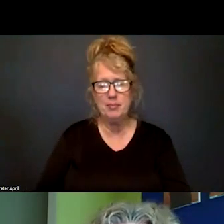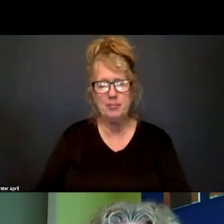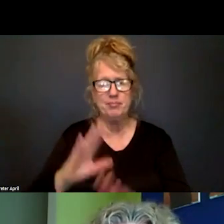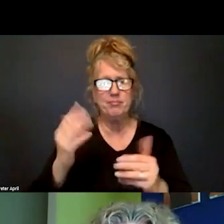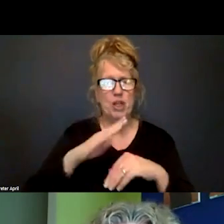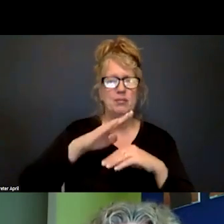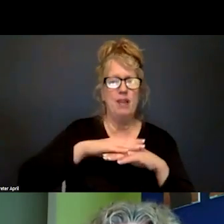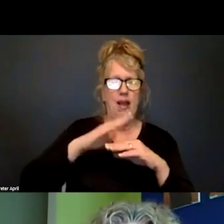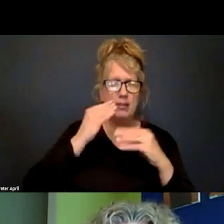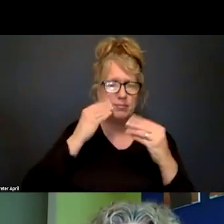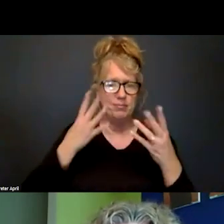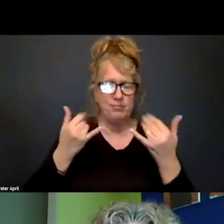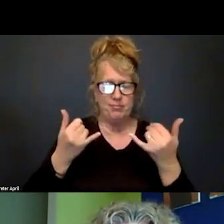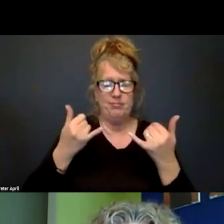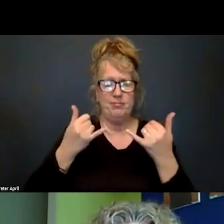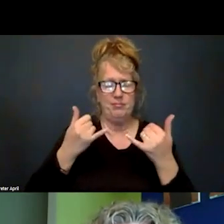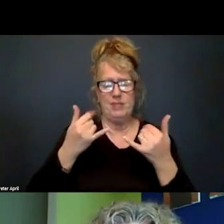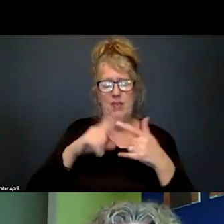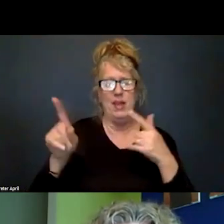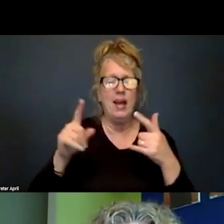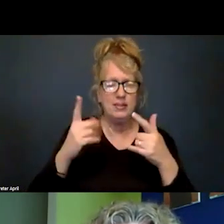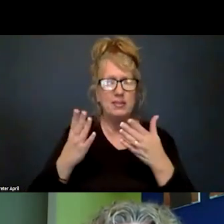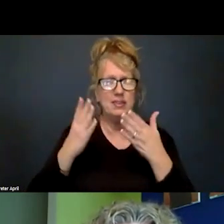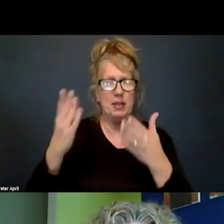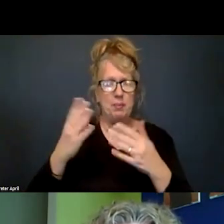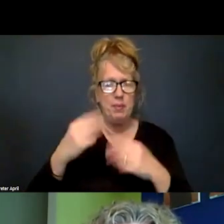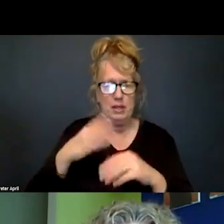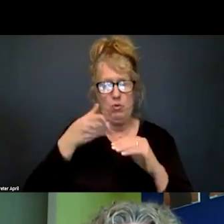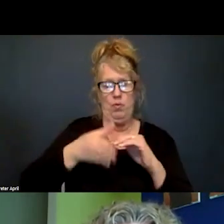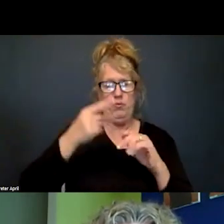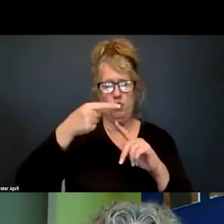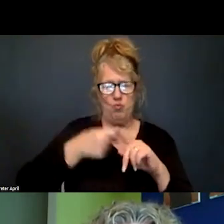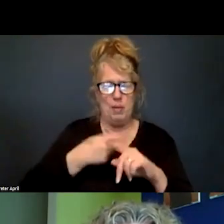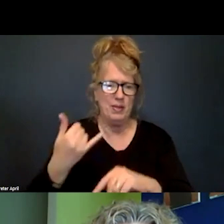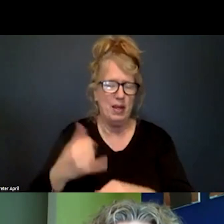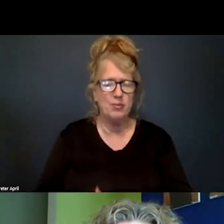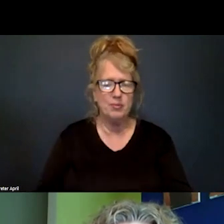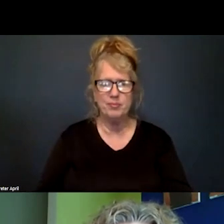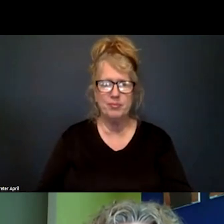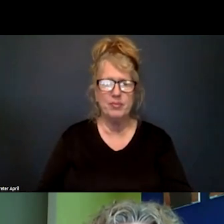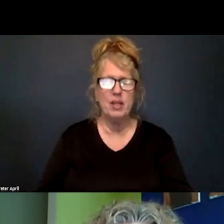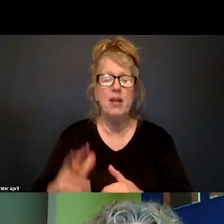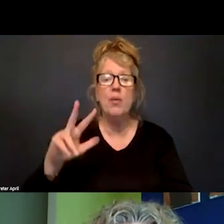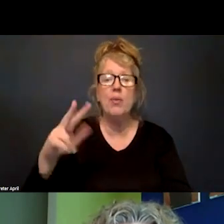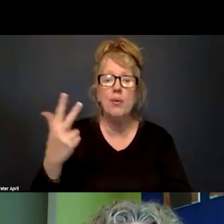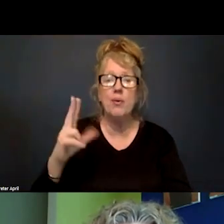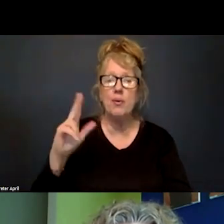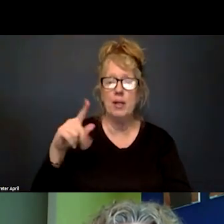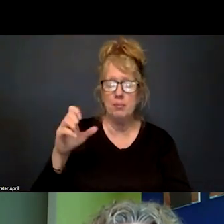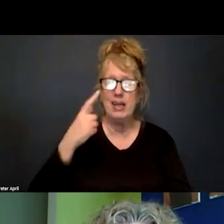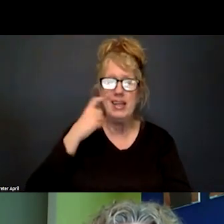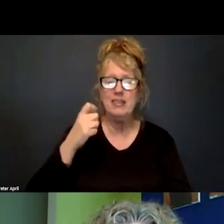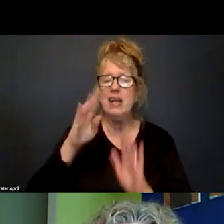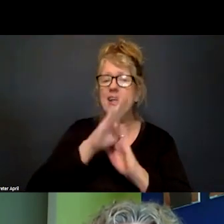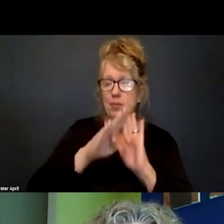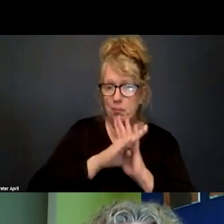that current continuing resolution is up in a little over a month at this point. The third update is a bill reintroduction